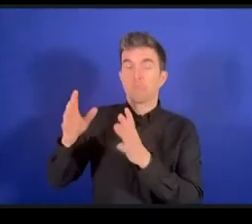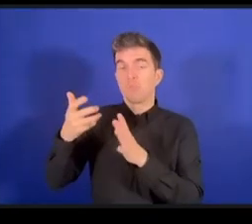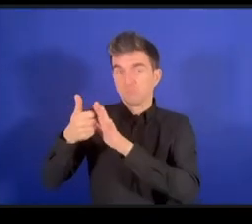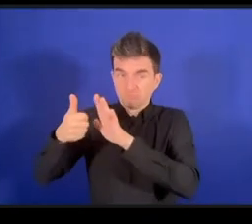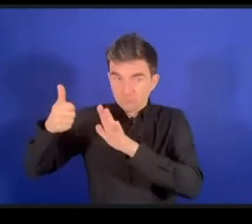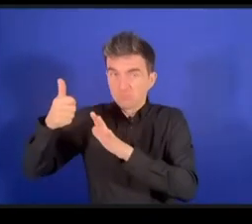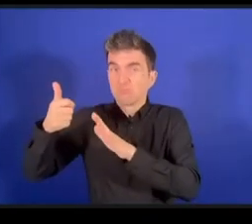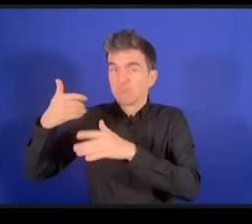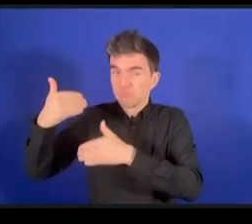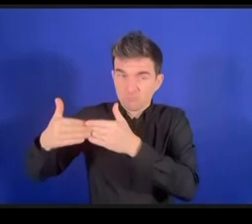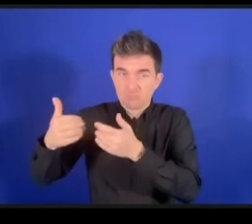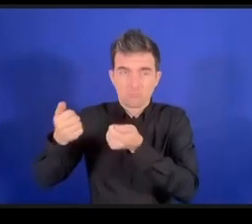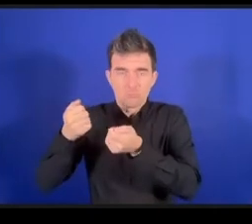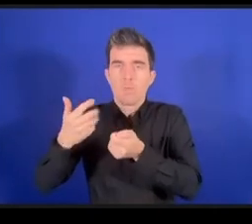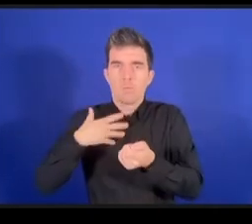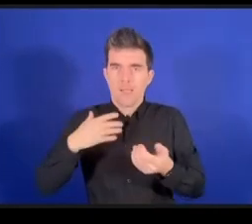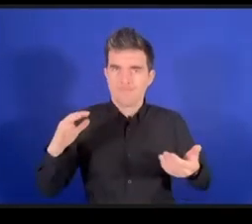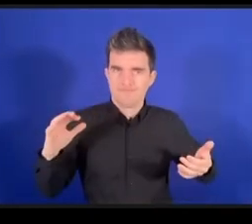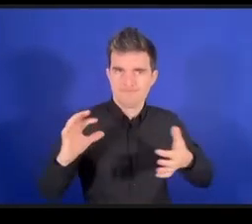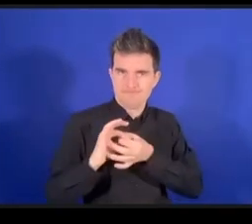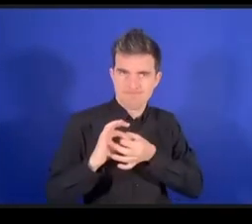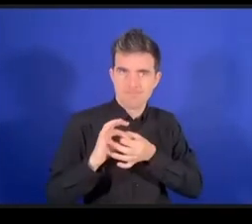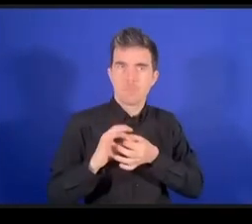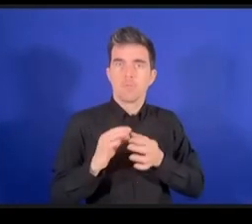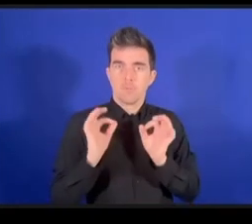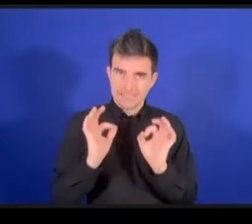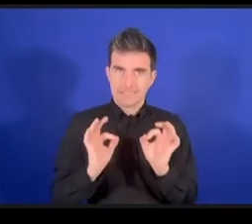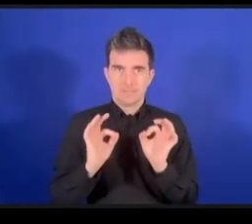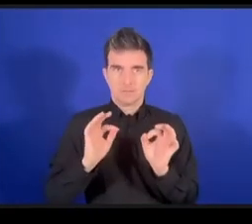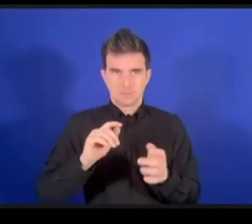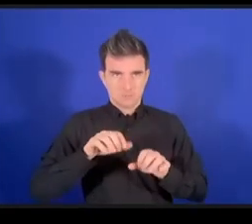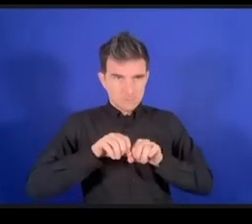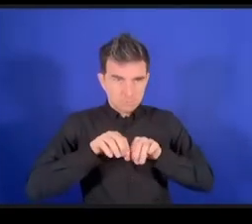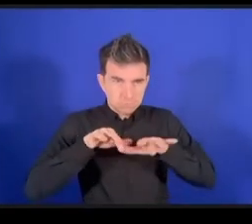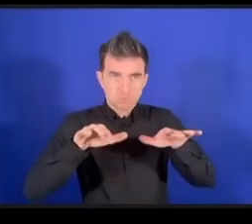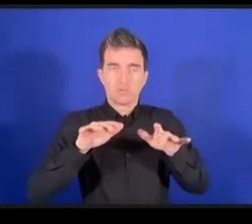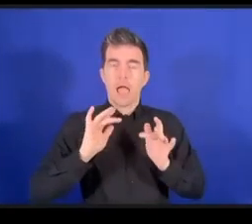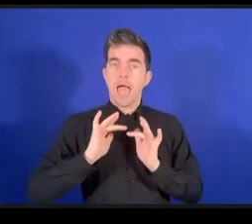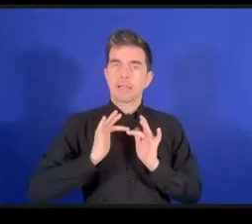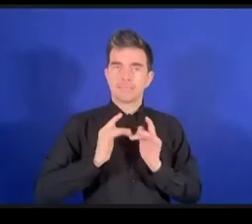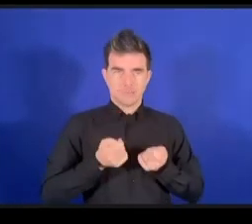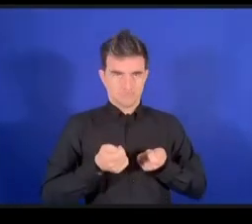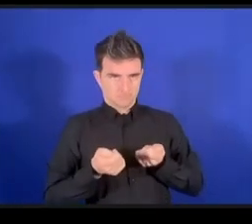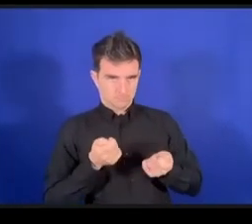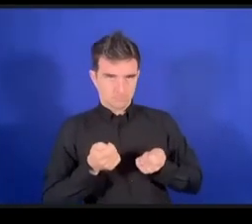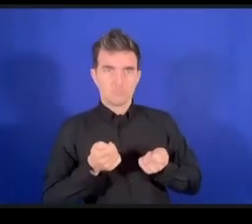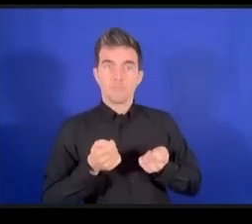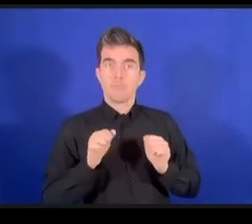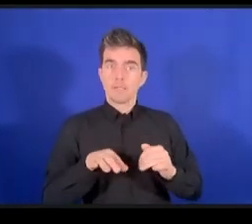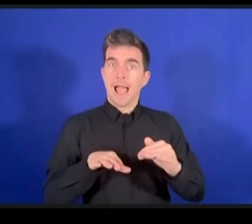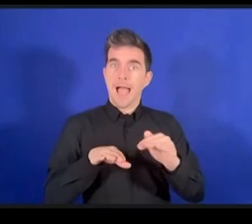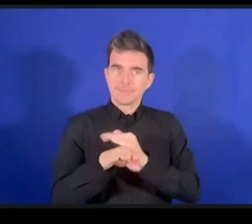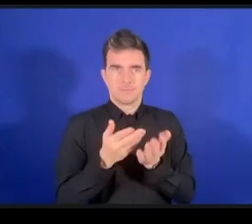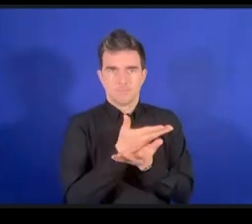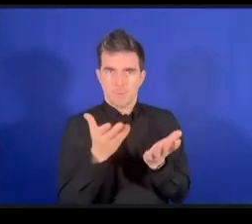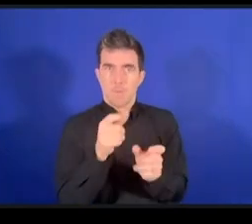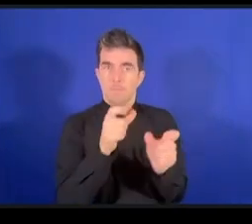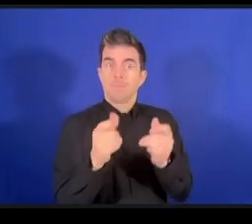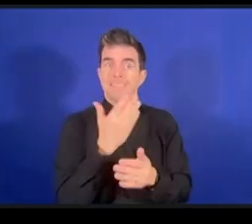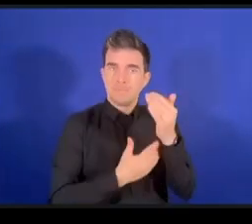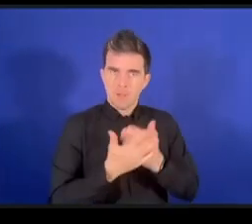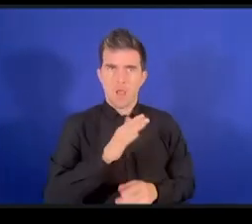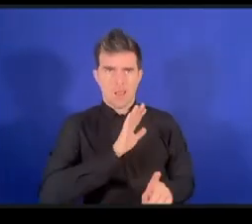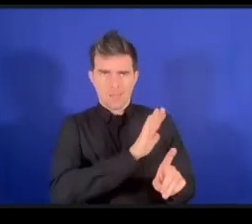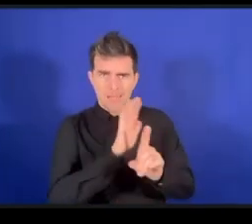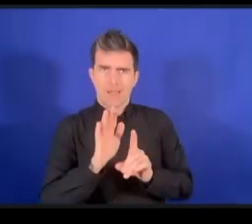of people with disabilities should be heard there. Lastly, the accessibility work